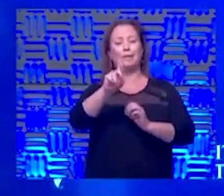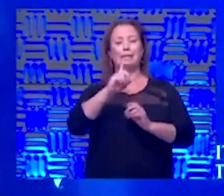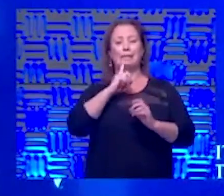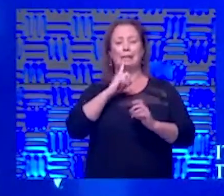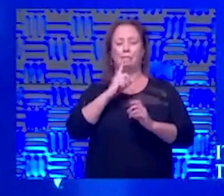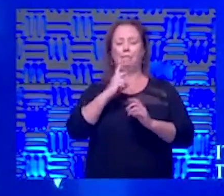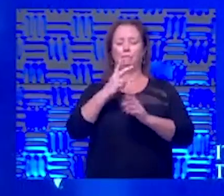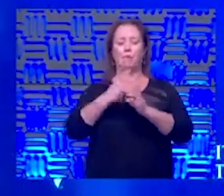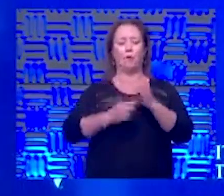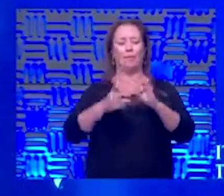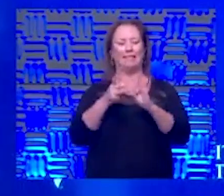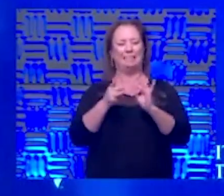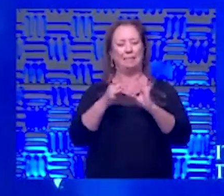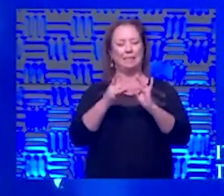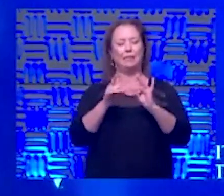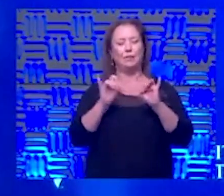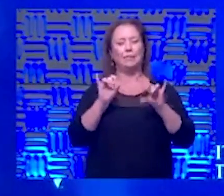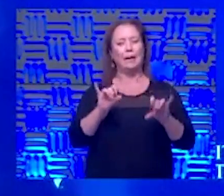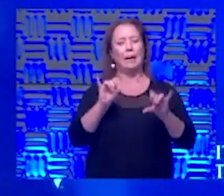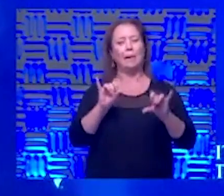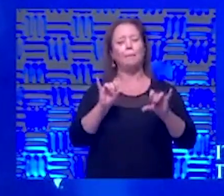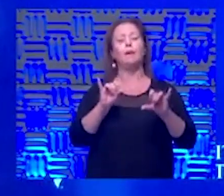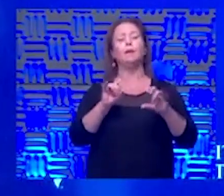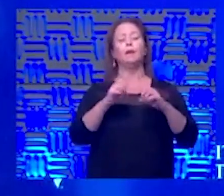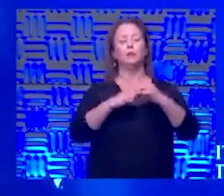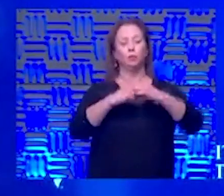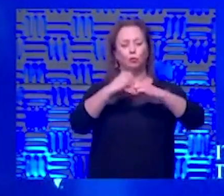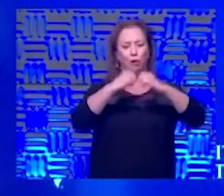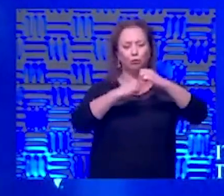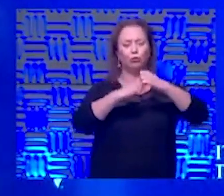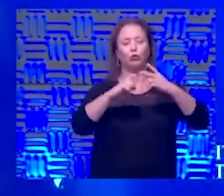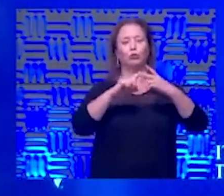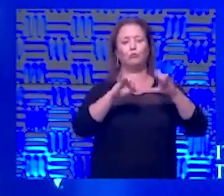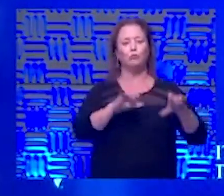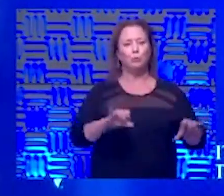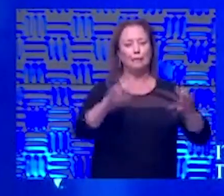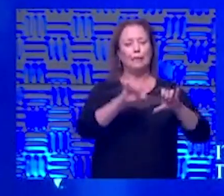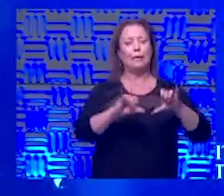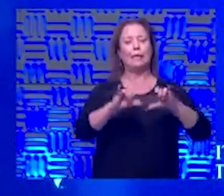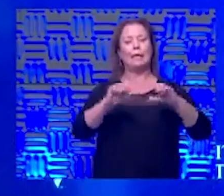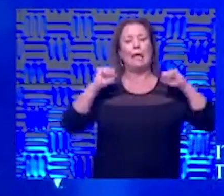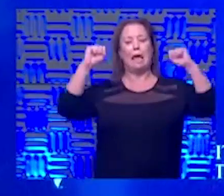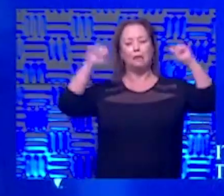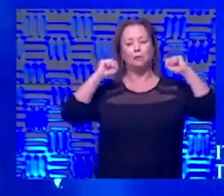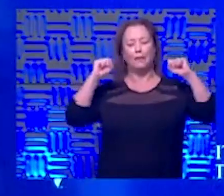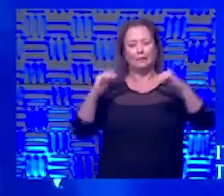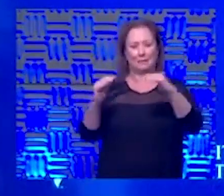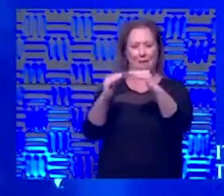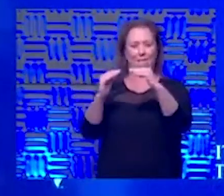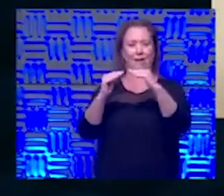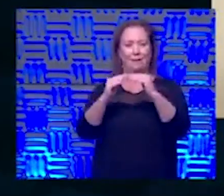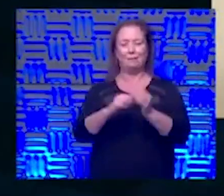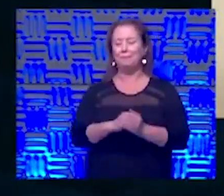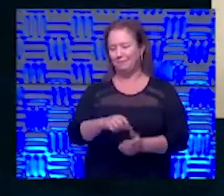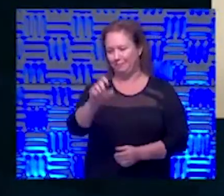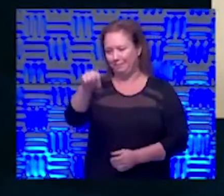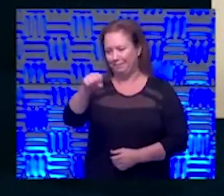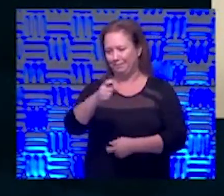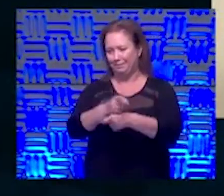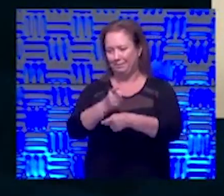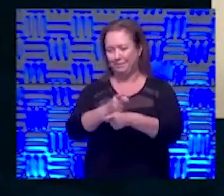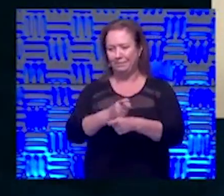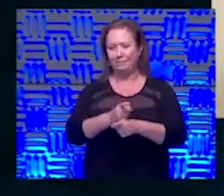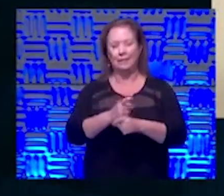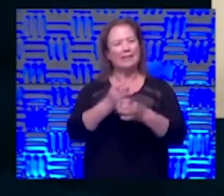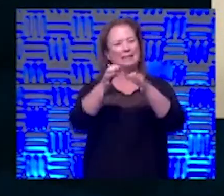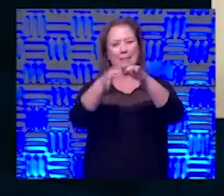us keep some structure, make sure we exercise, and try to be fair in our lives with others. So, wow. Yes. All right. So we're keeping